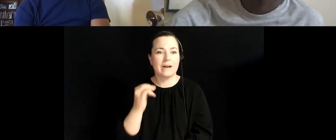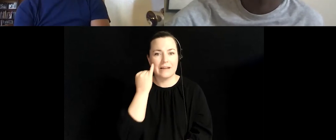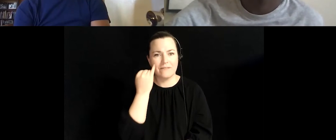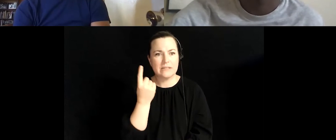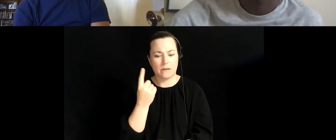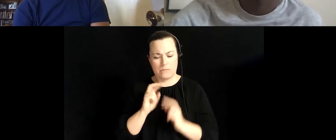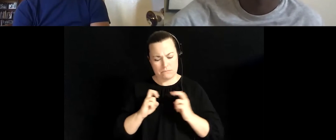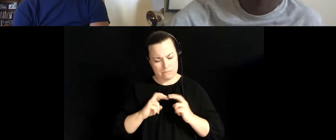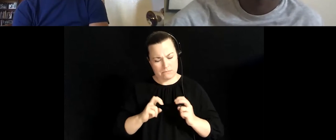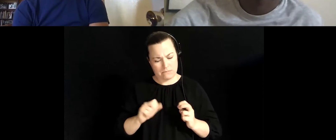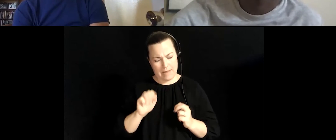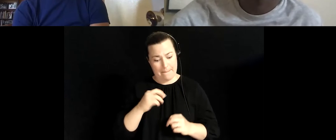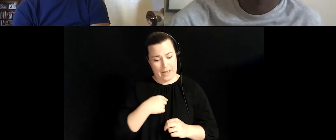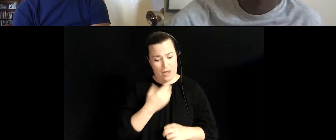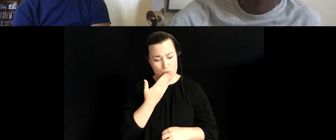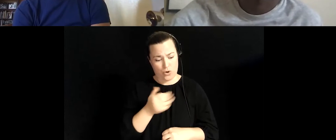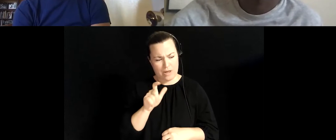ally? What does it take?